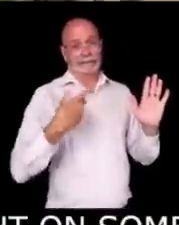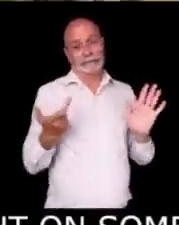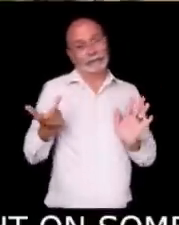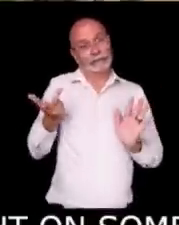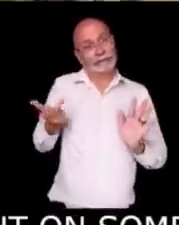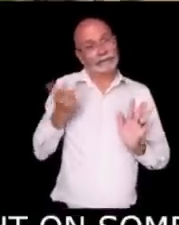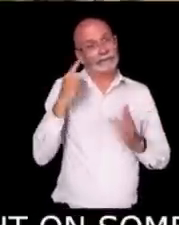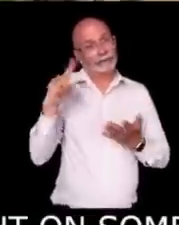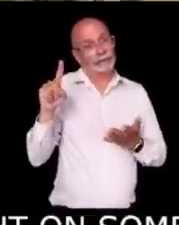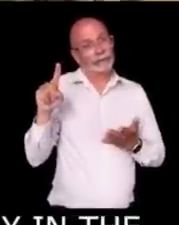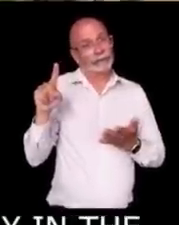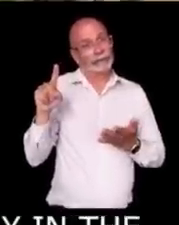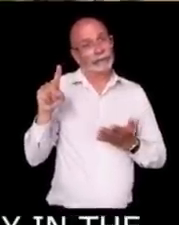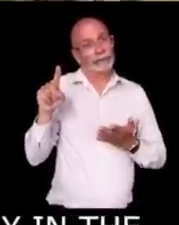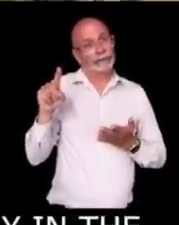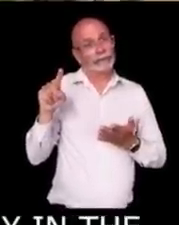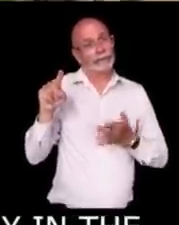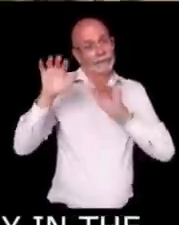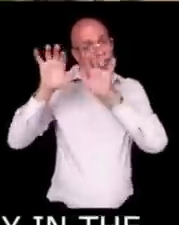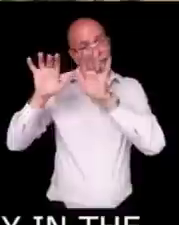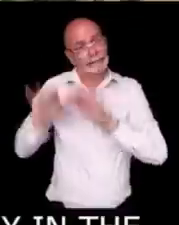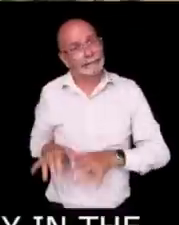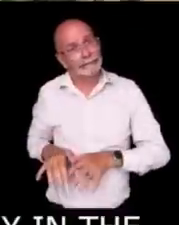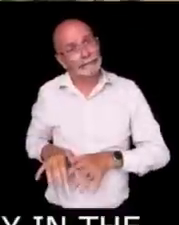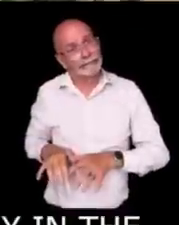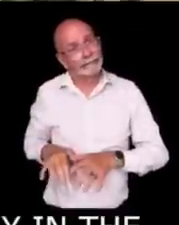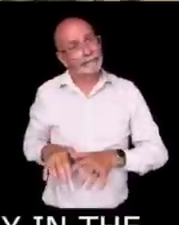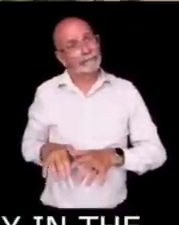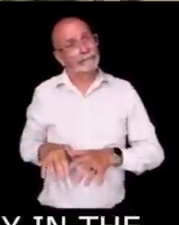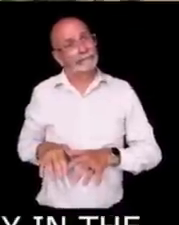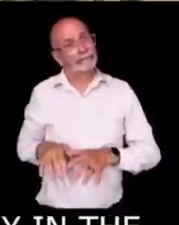events in Nova Scotia in 2020. So